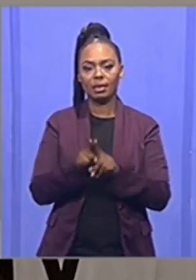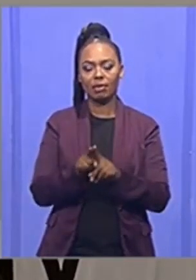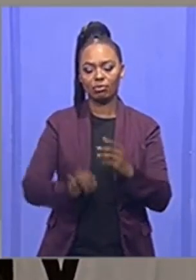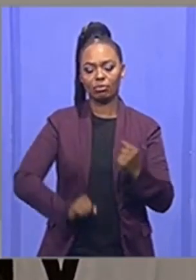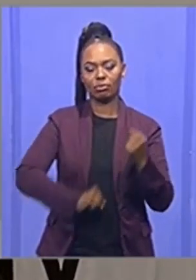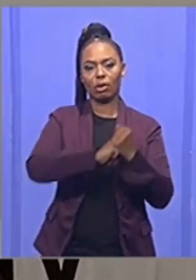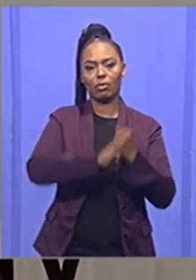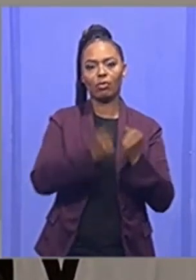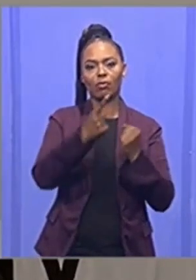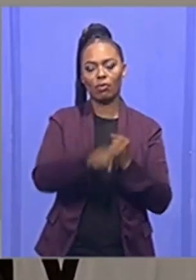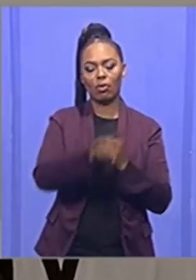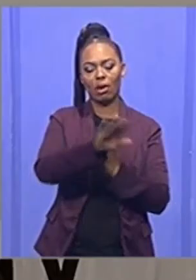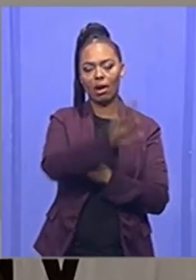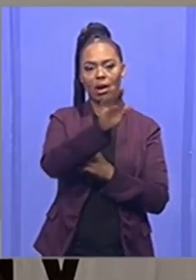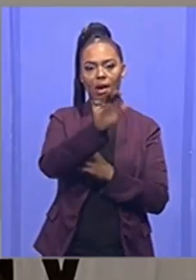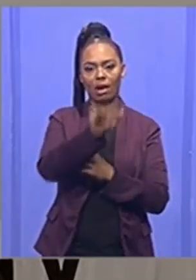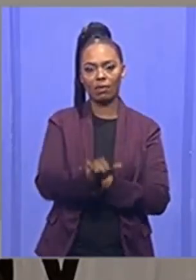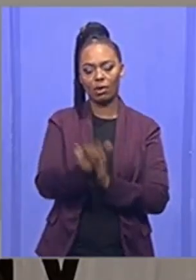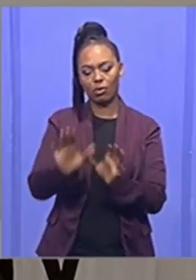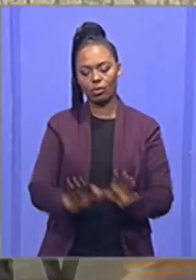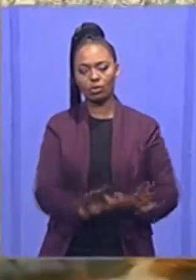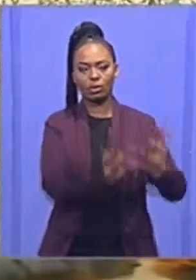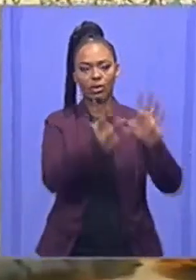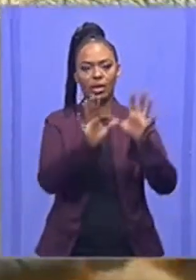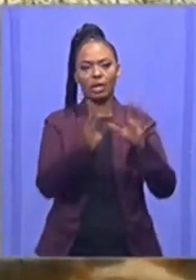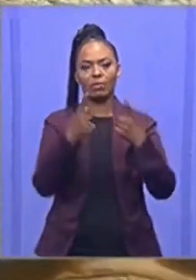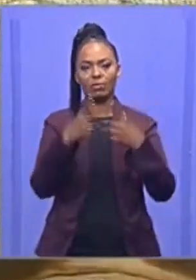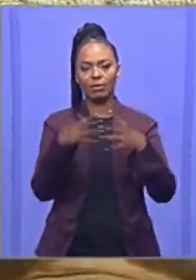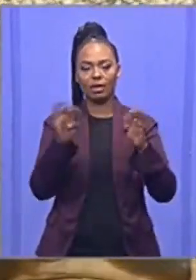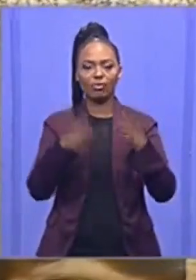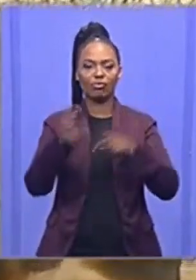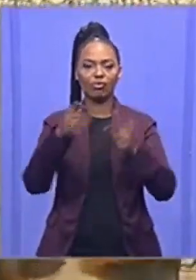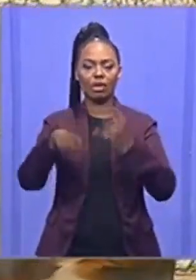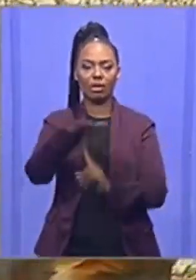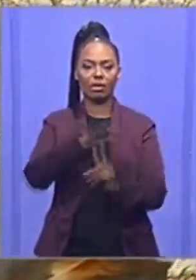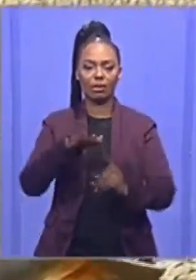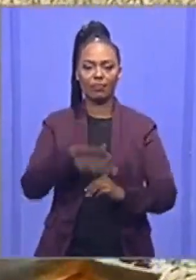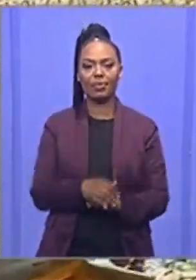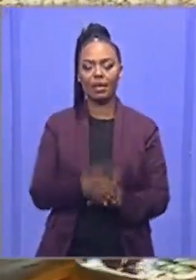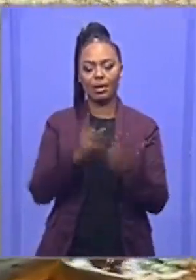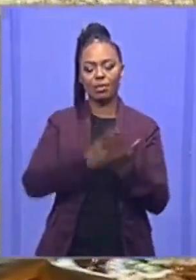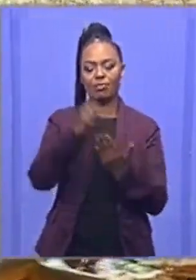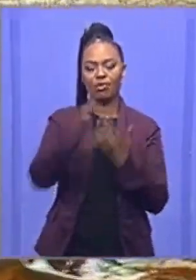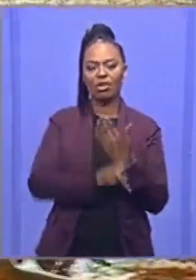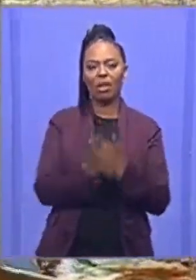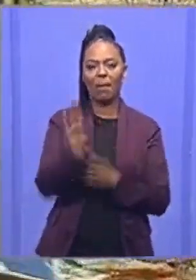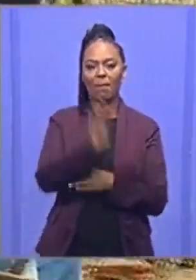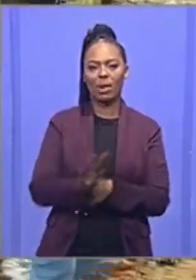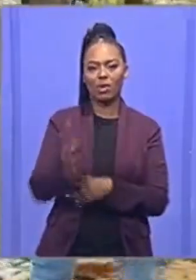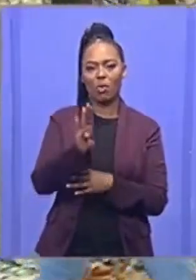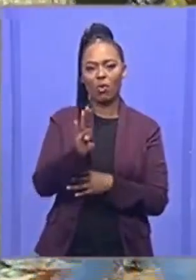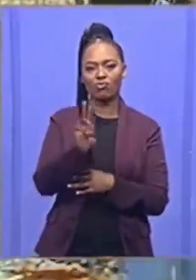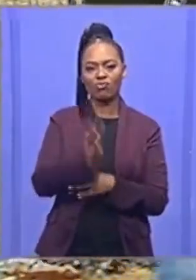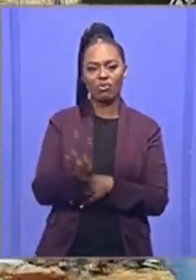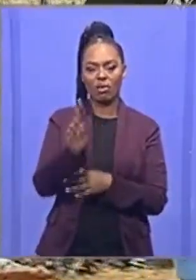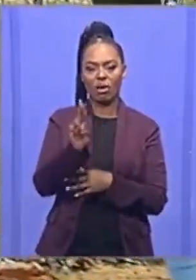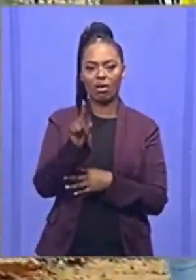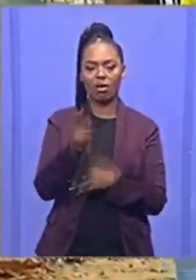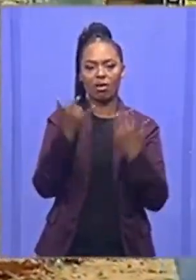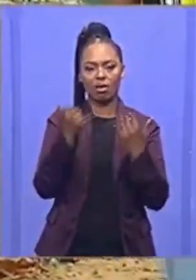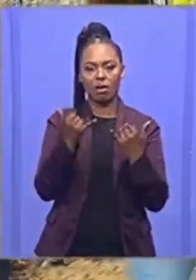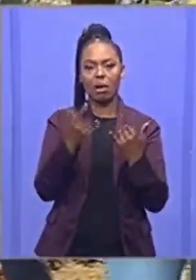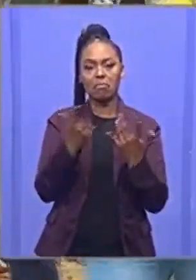Africa Continental Free Trade Area. Projeke ya diranta di le dibilione ke semphato seo se sitseng ditsholofelo